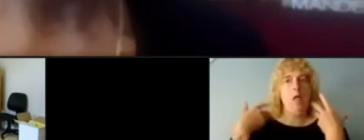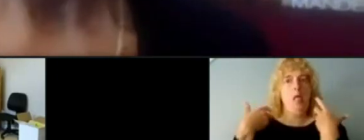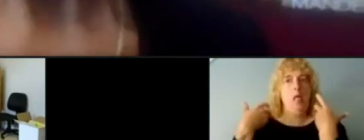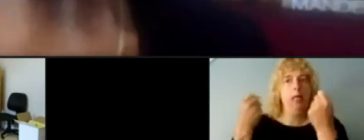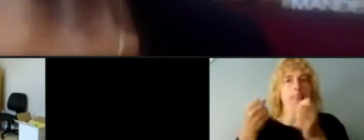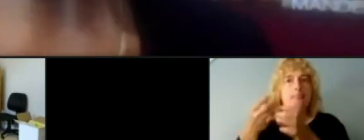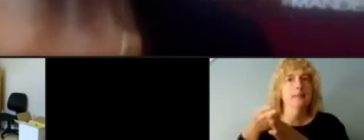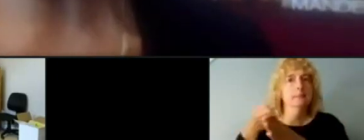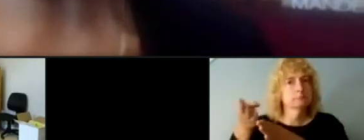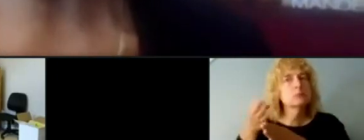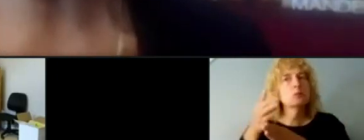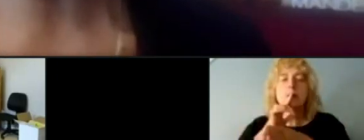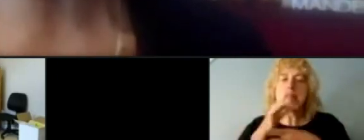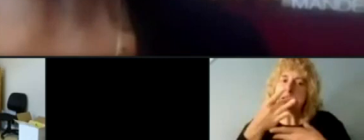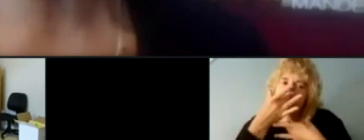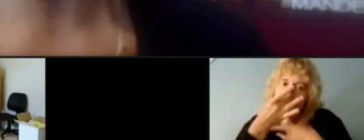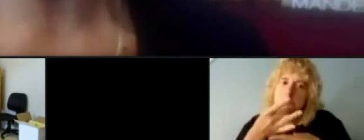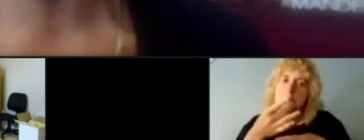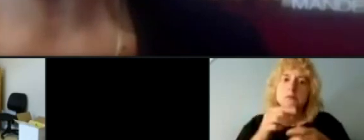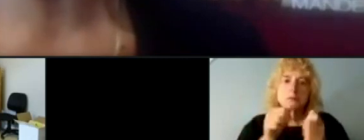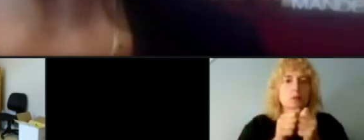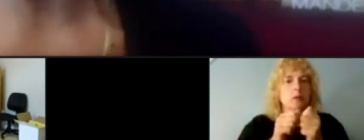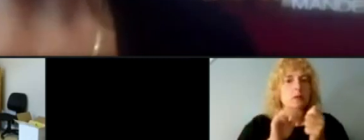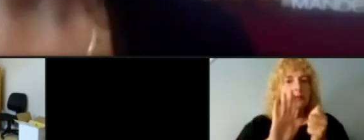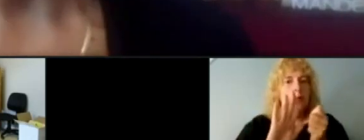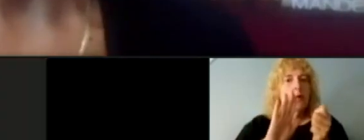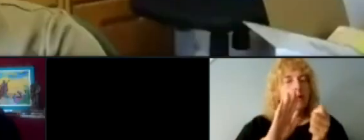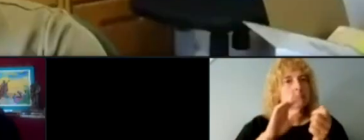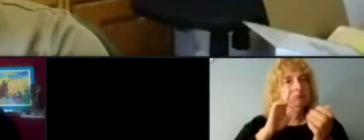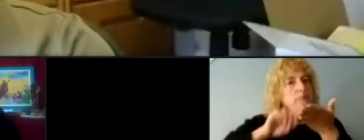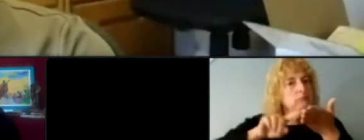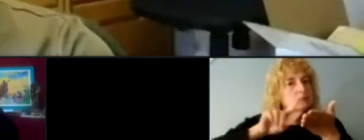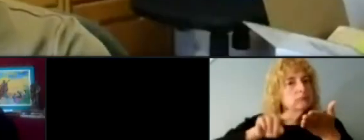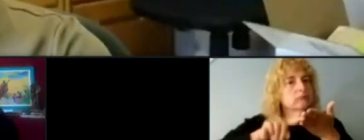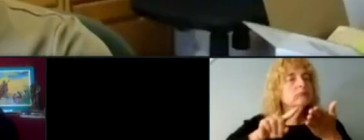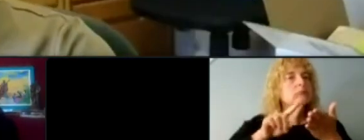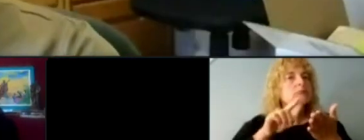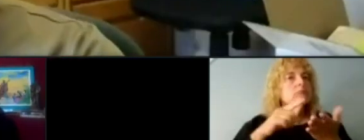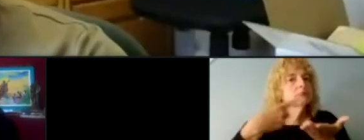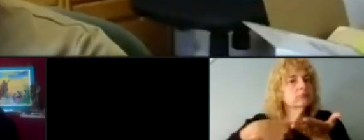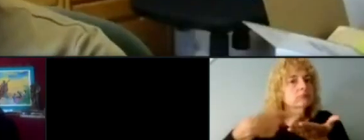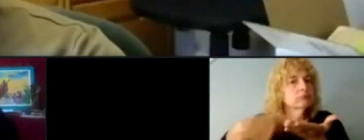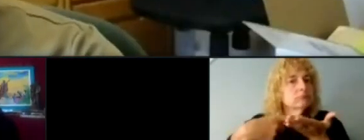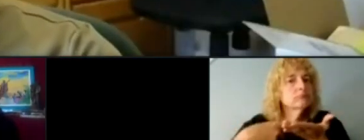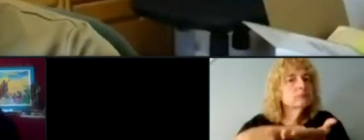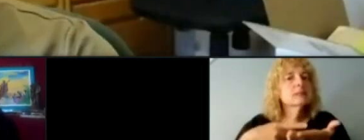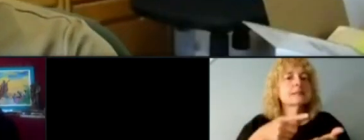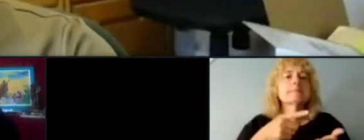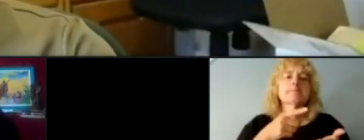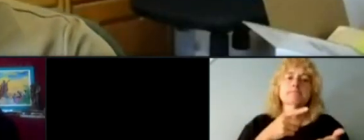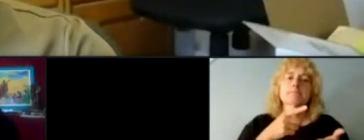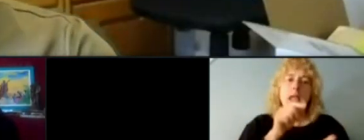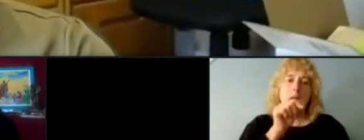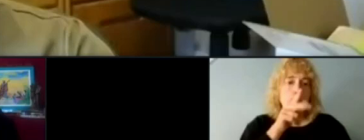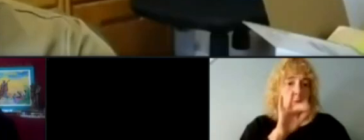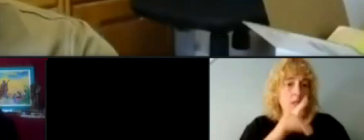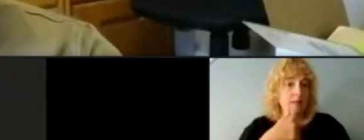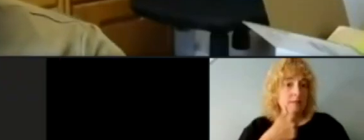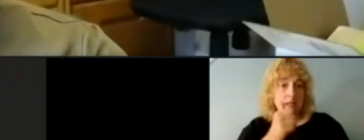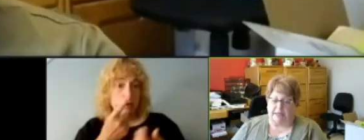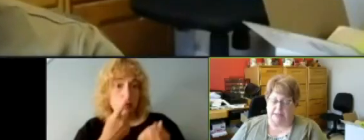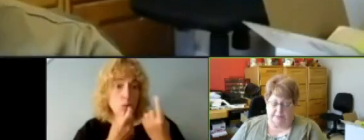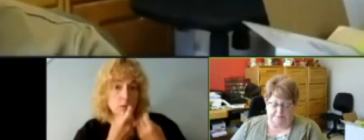discussing. April, do we have anything that's come in so far? Yes. How have community members been engaged with